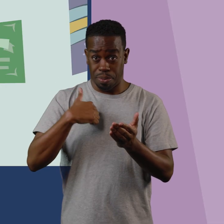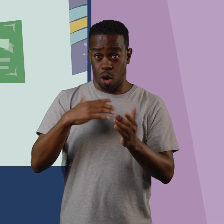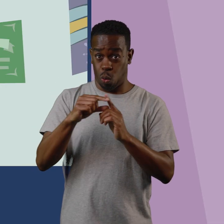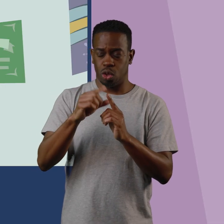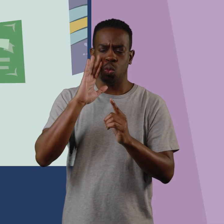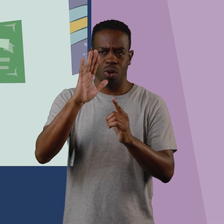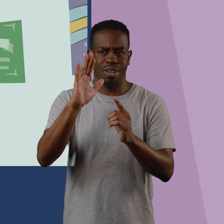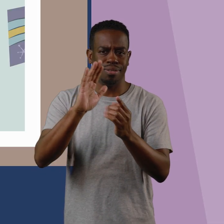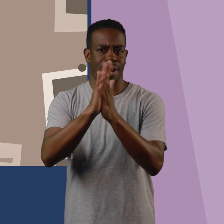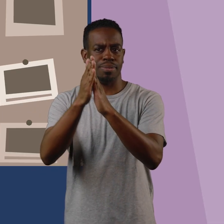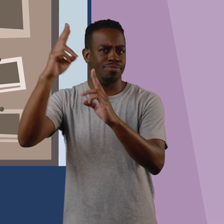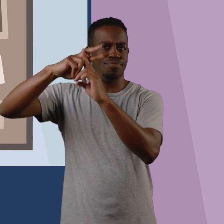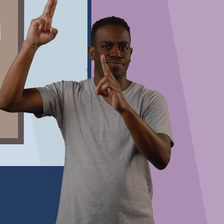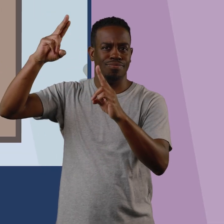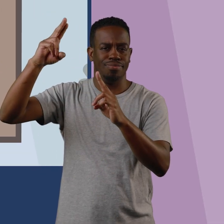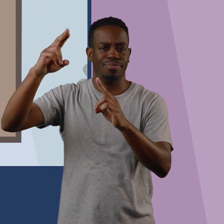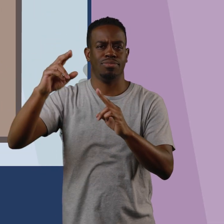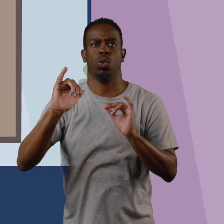top.